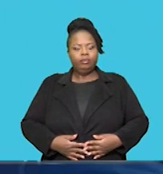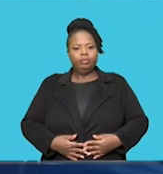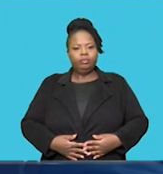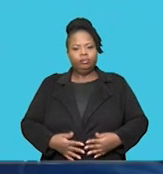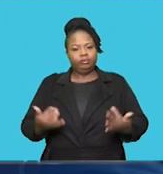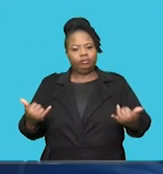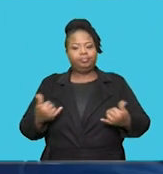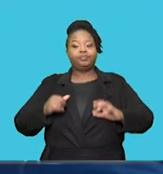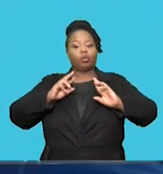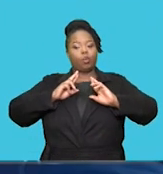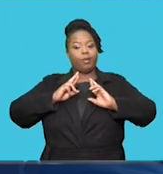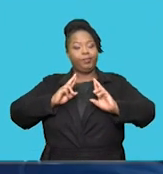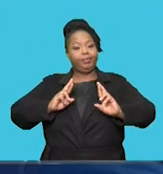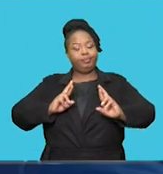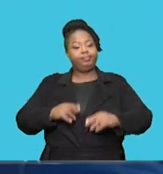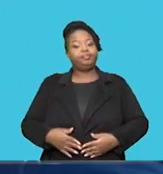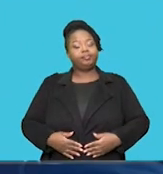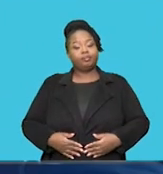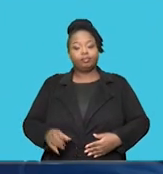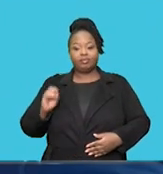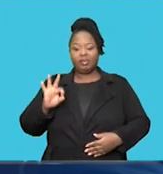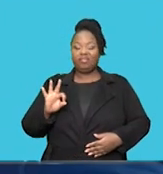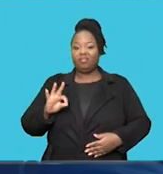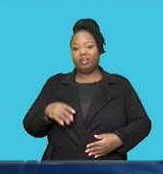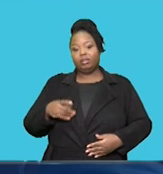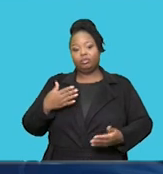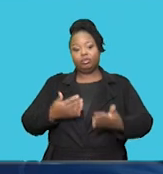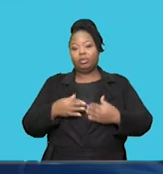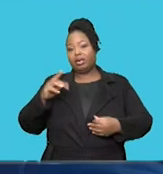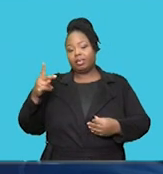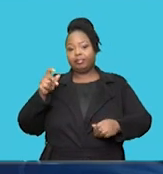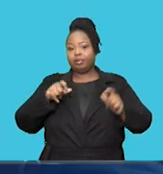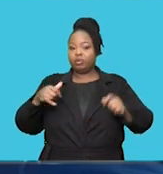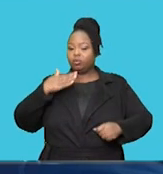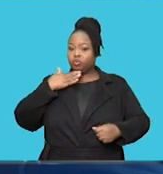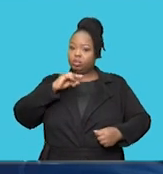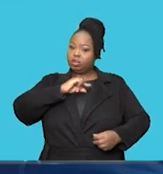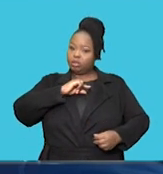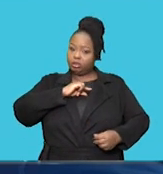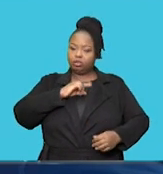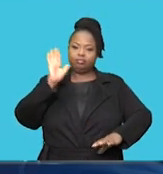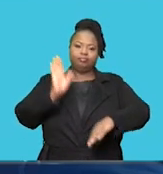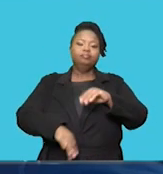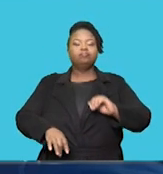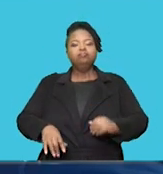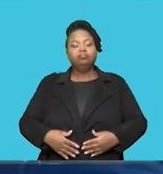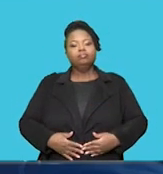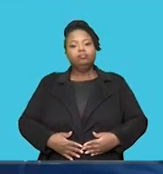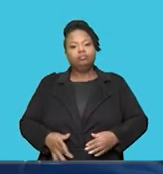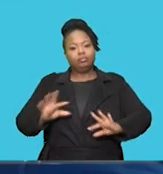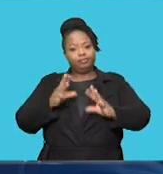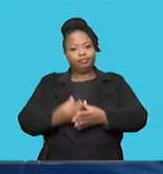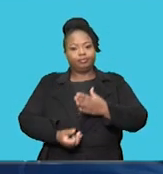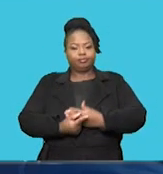Let's really hope that if there any potential culprits to be apprehended for what has happened to